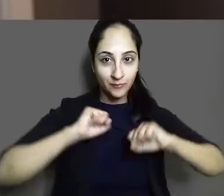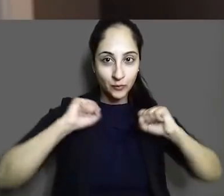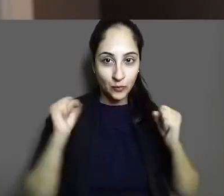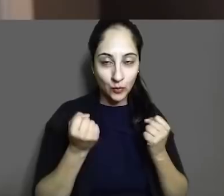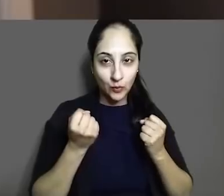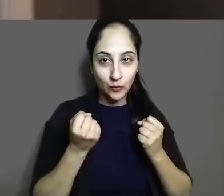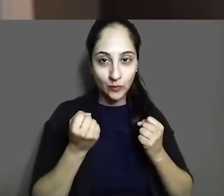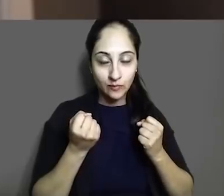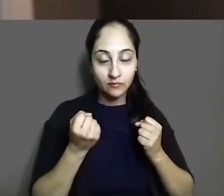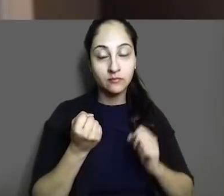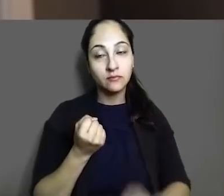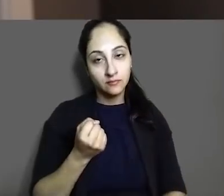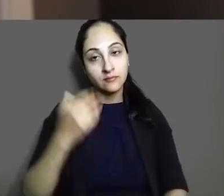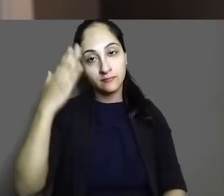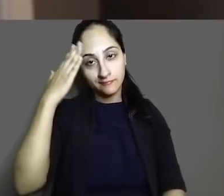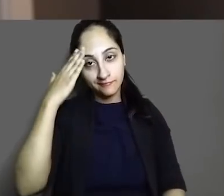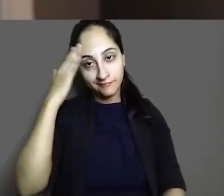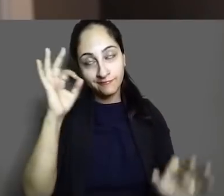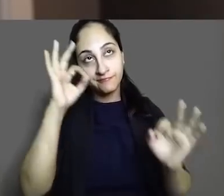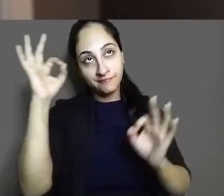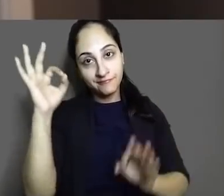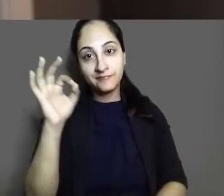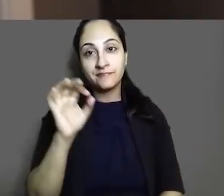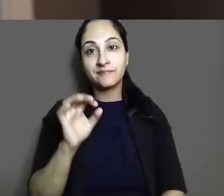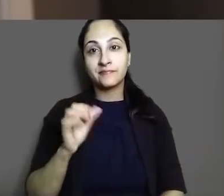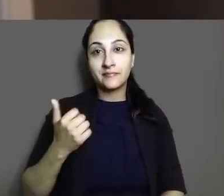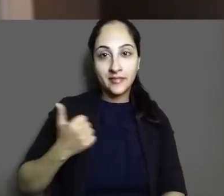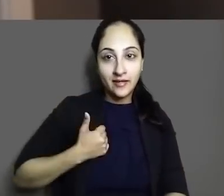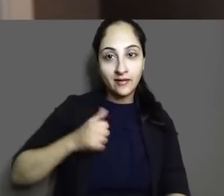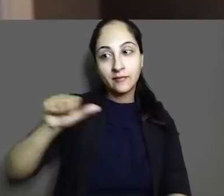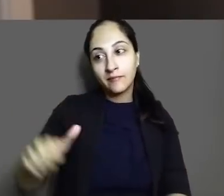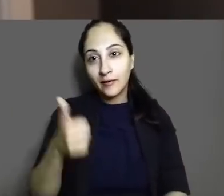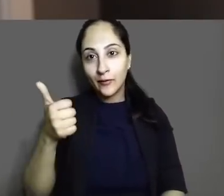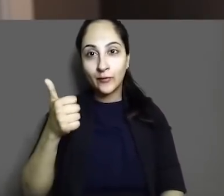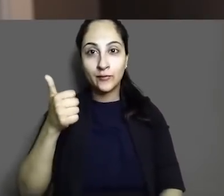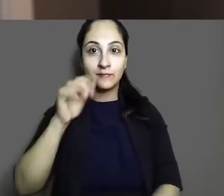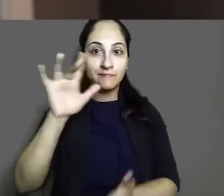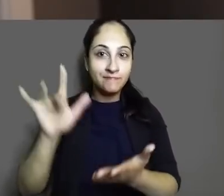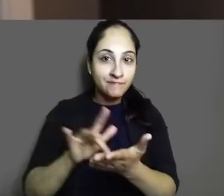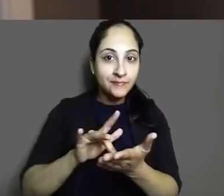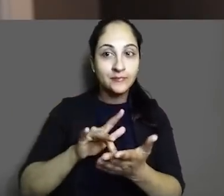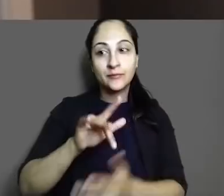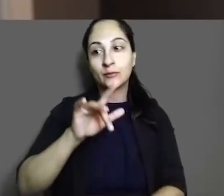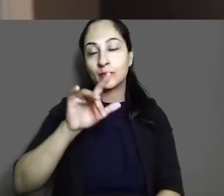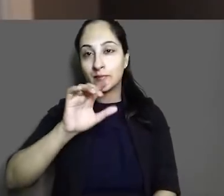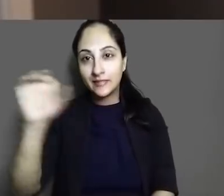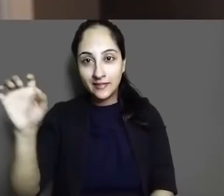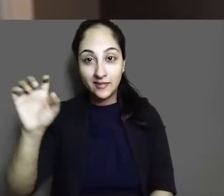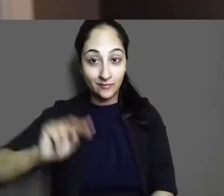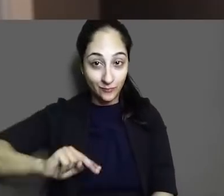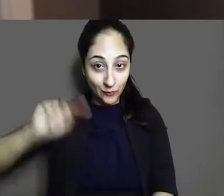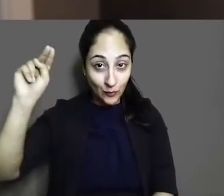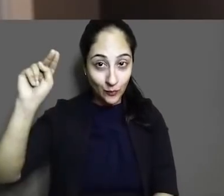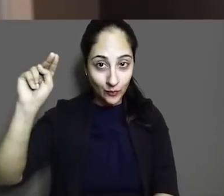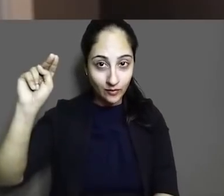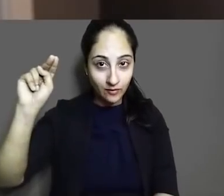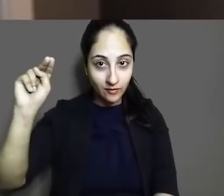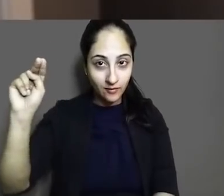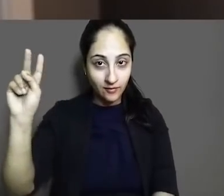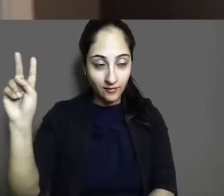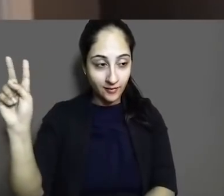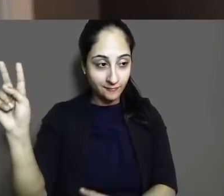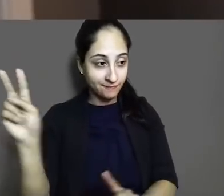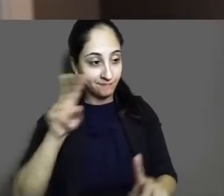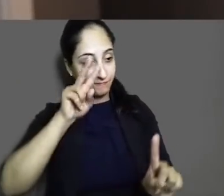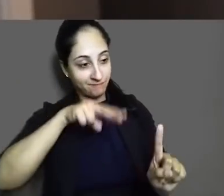this. And wait, what's that I hear? I hear you from the prairies. I hear you up north. I hear you out east.